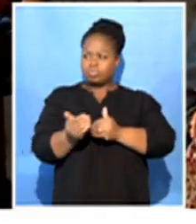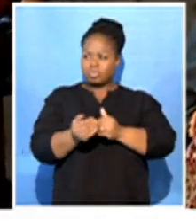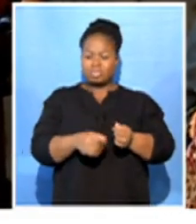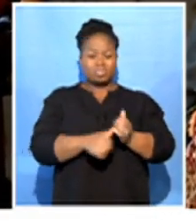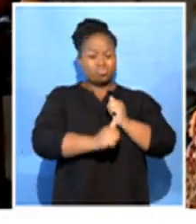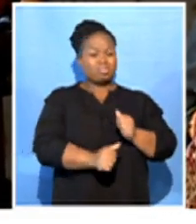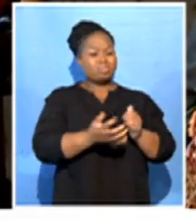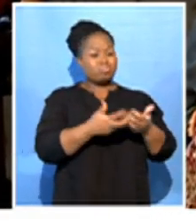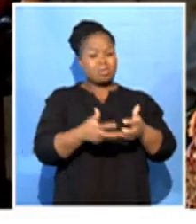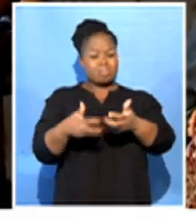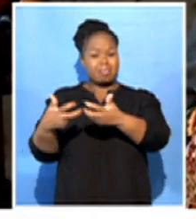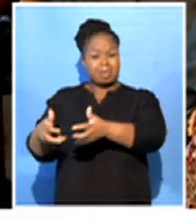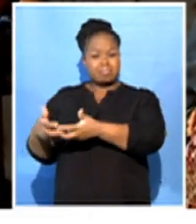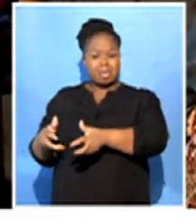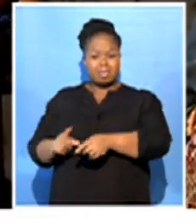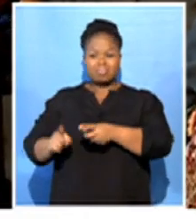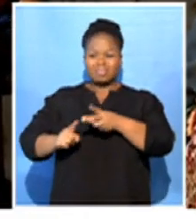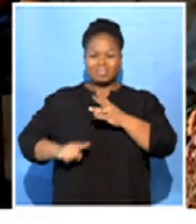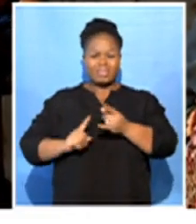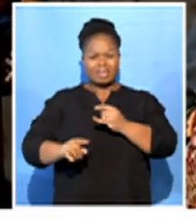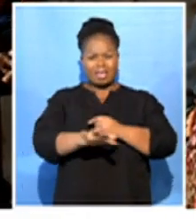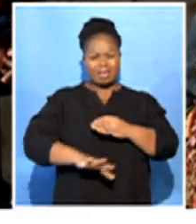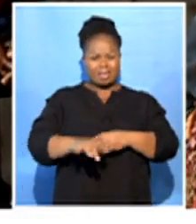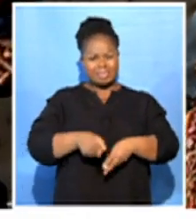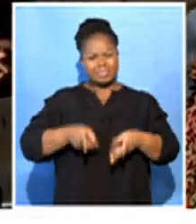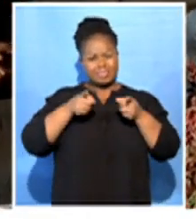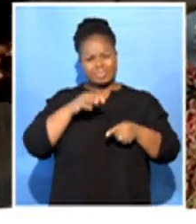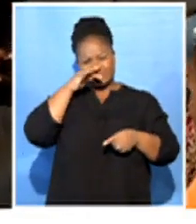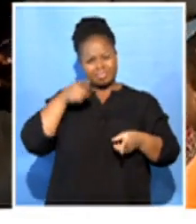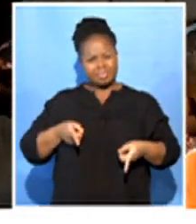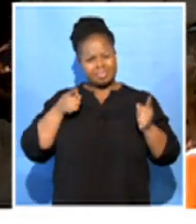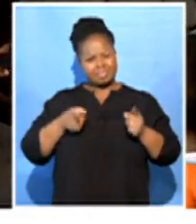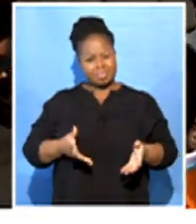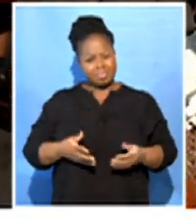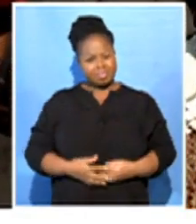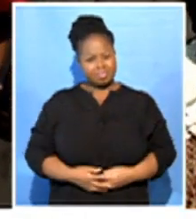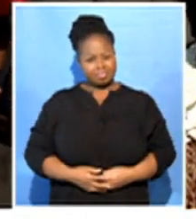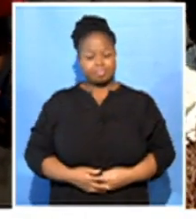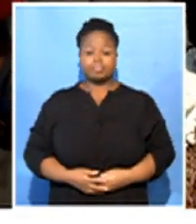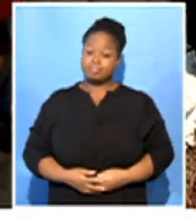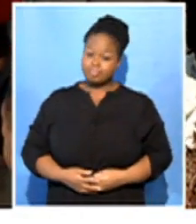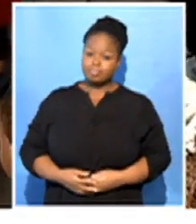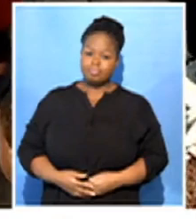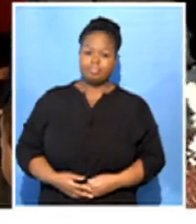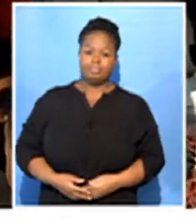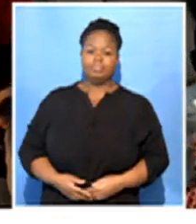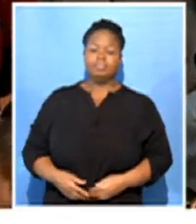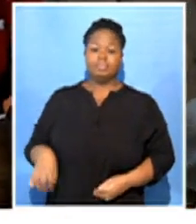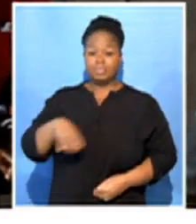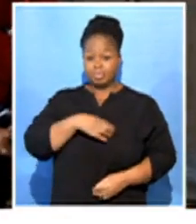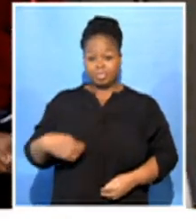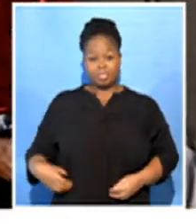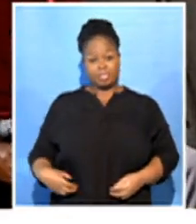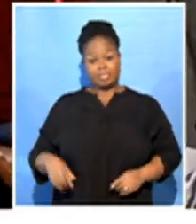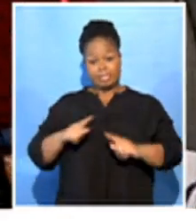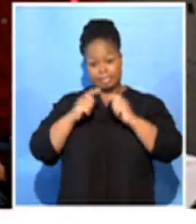Akho nto singayenziyo kule ndawo. Kakhulu makhulu. Well, the presidential team, if it's listening or